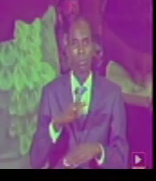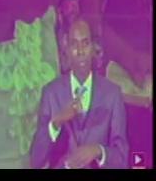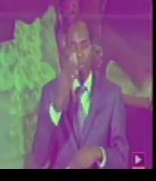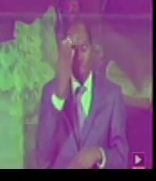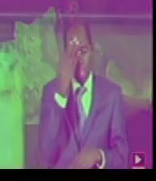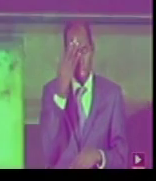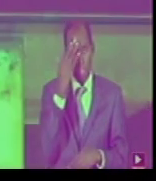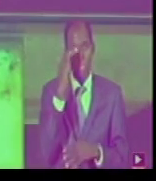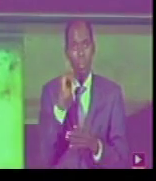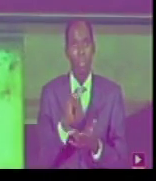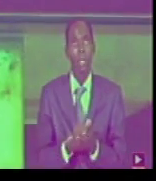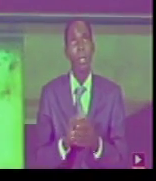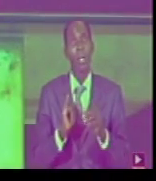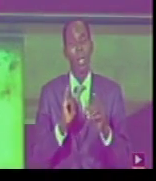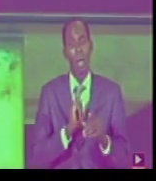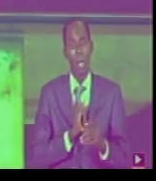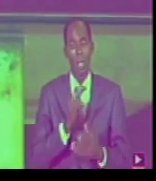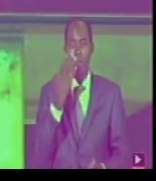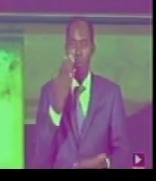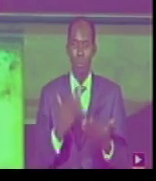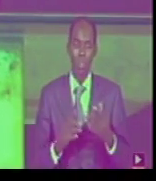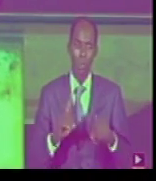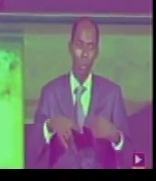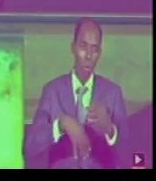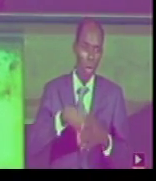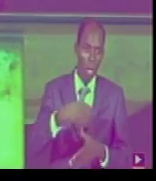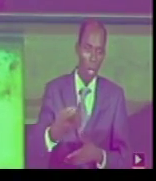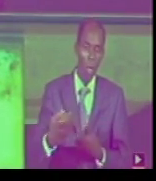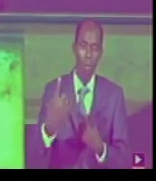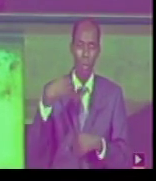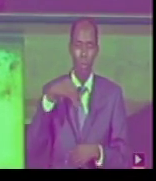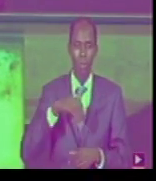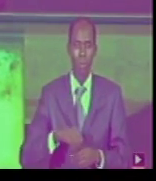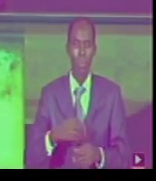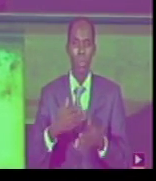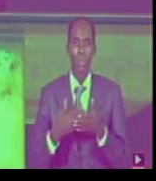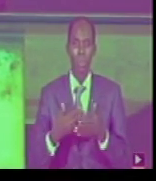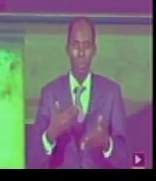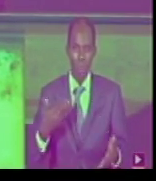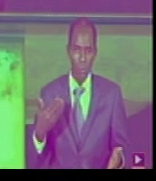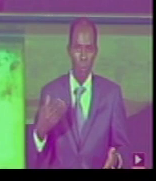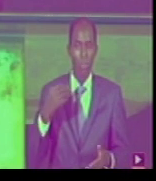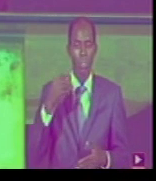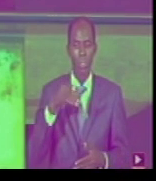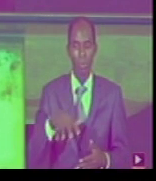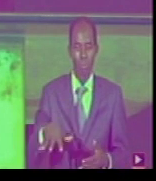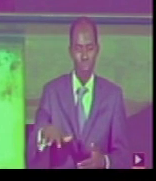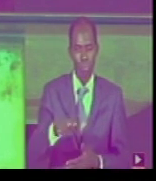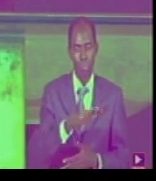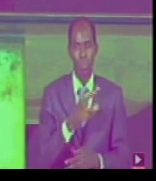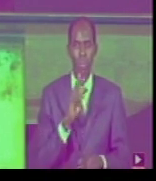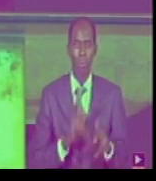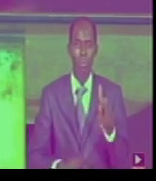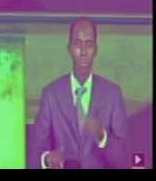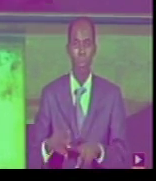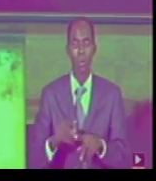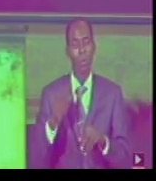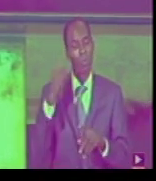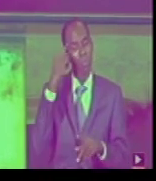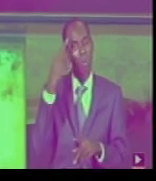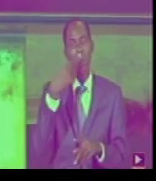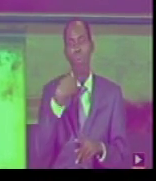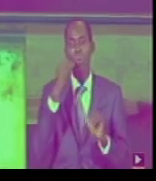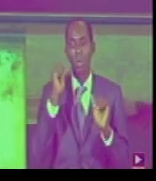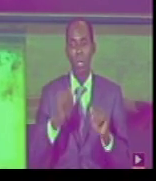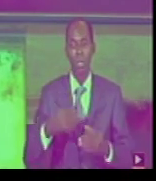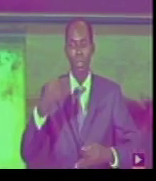go out and come in before these people. For who can judge